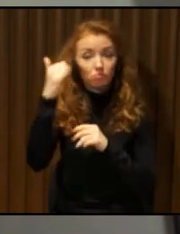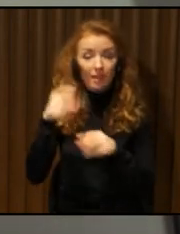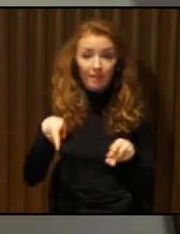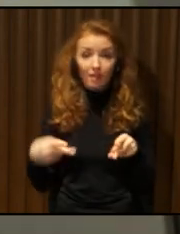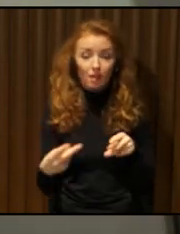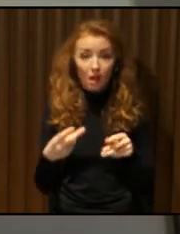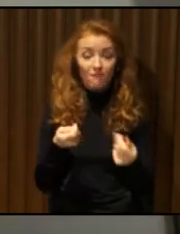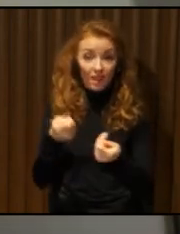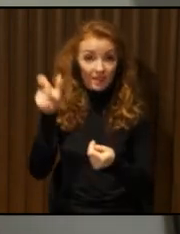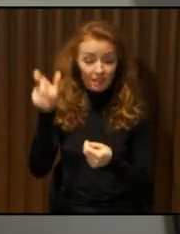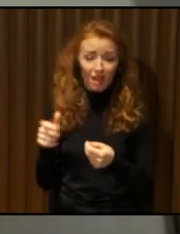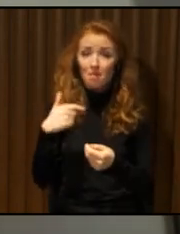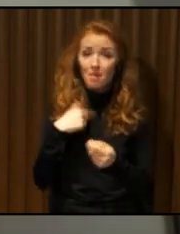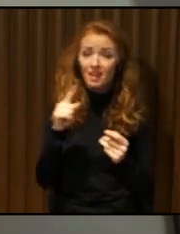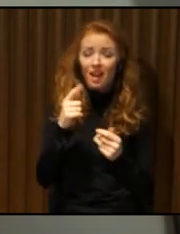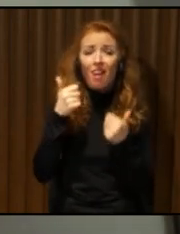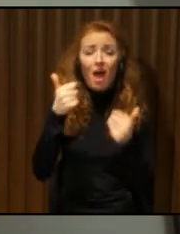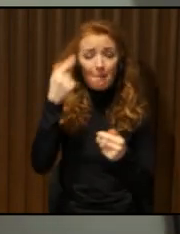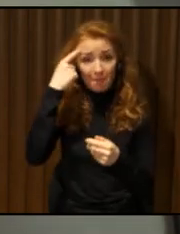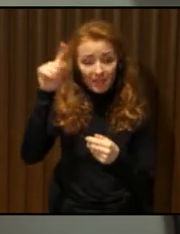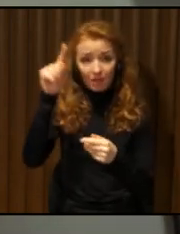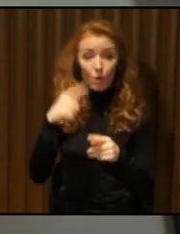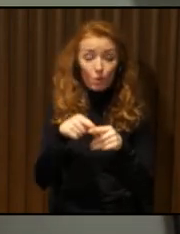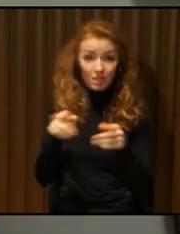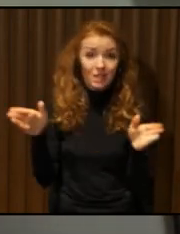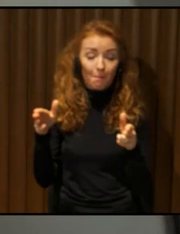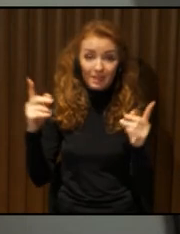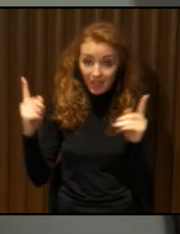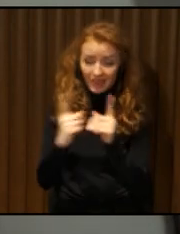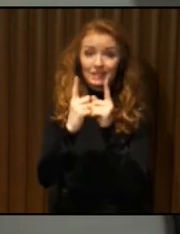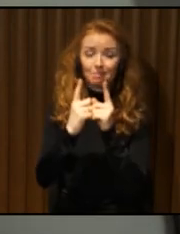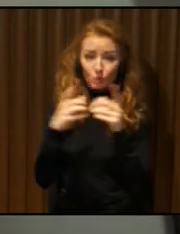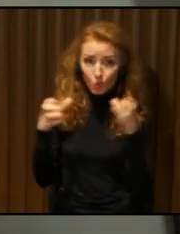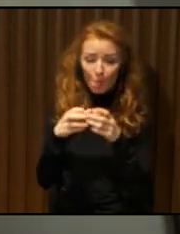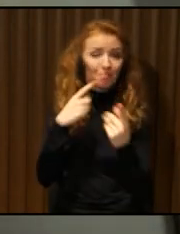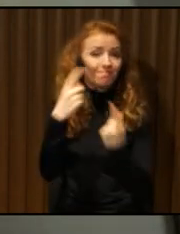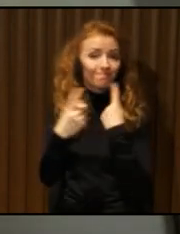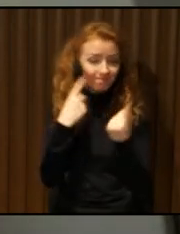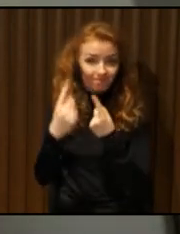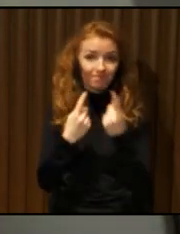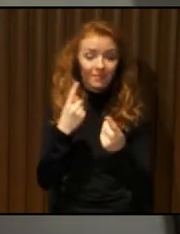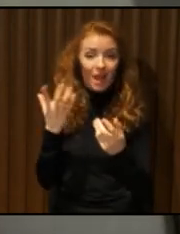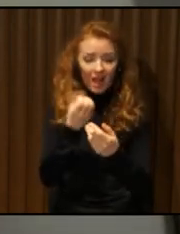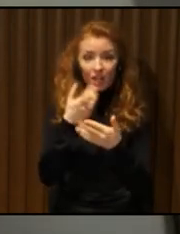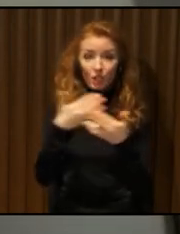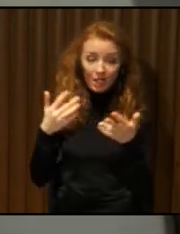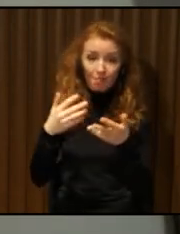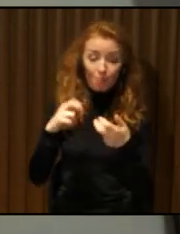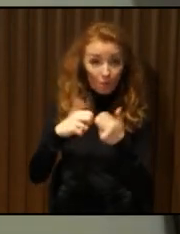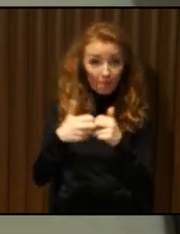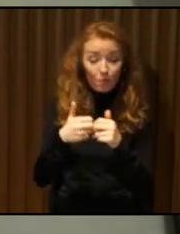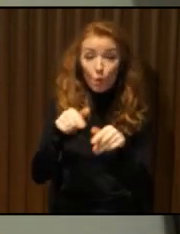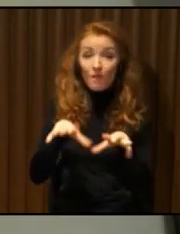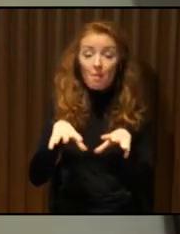go together and manage the risks. Only if you have a strong partnership, you can do things like that. Right. I have clients which